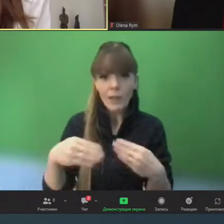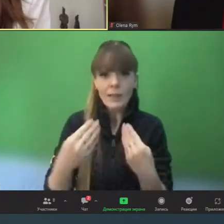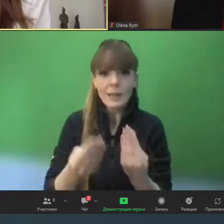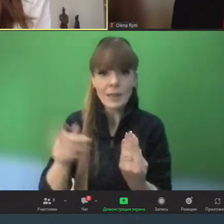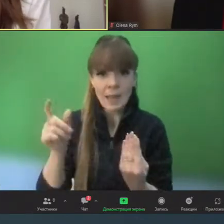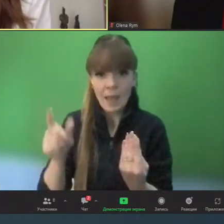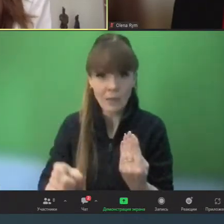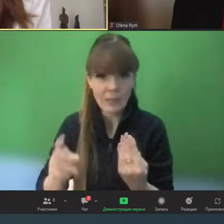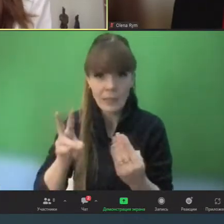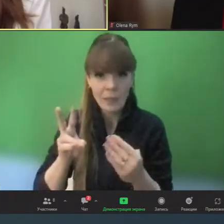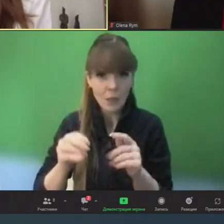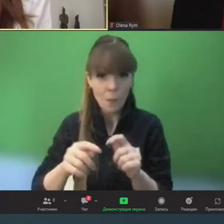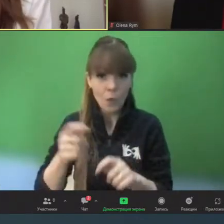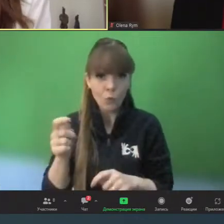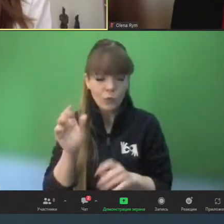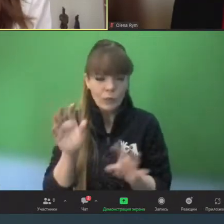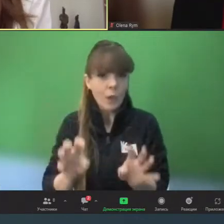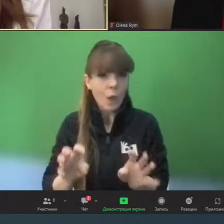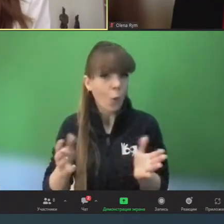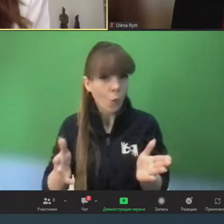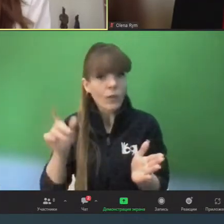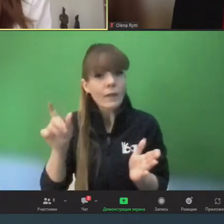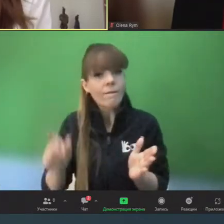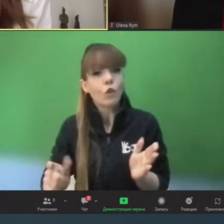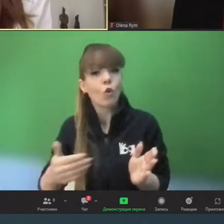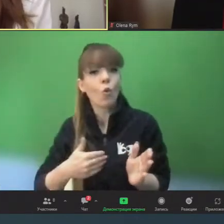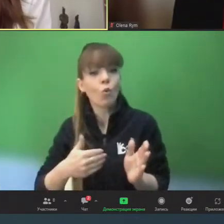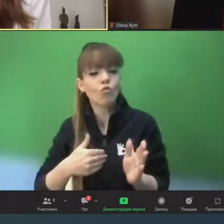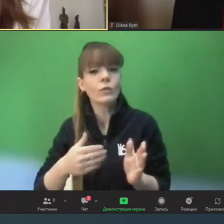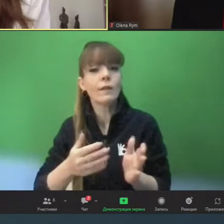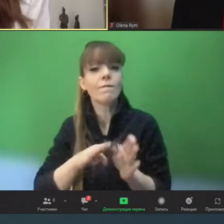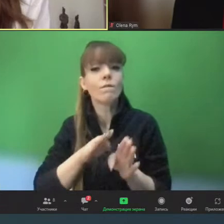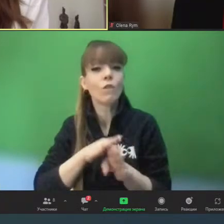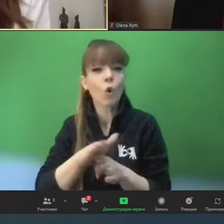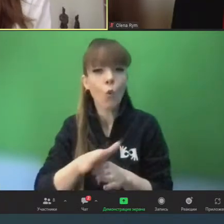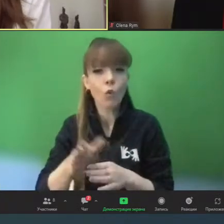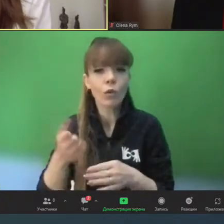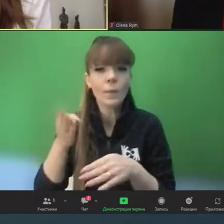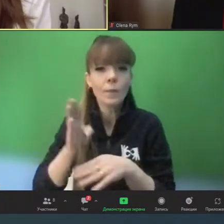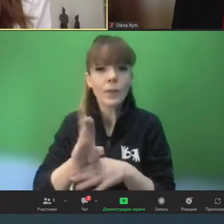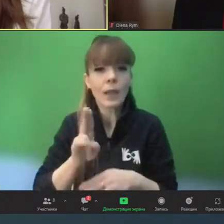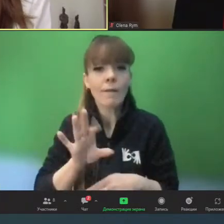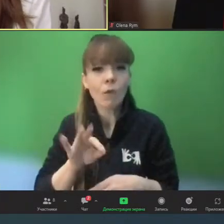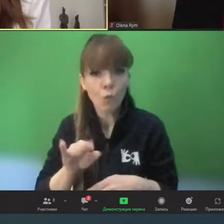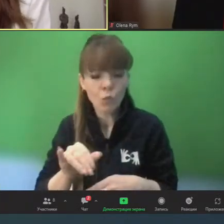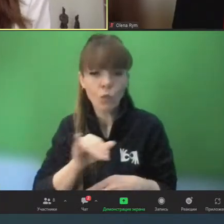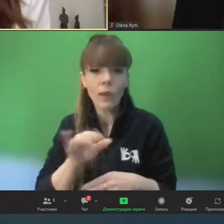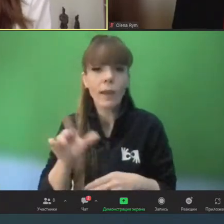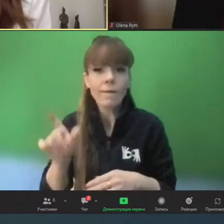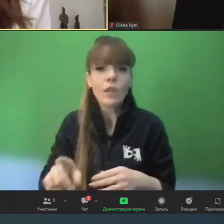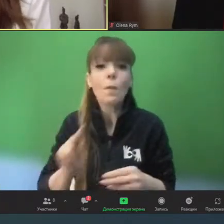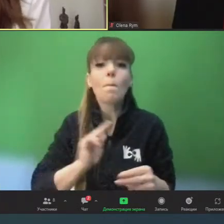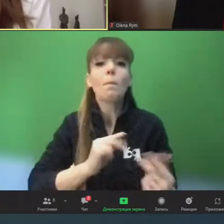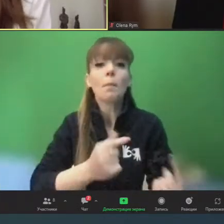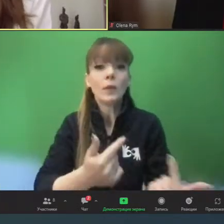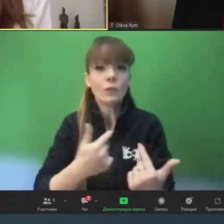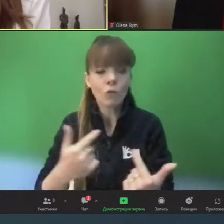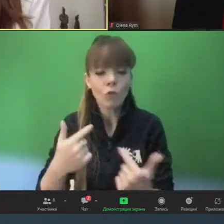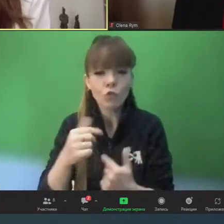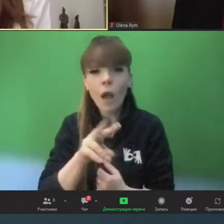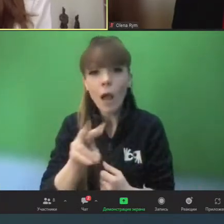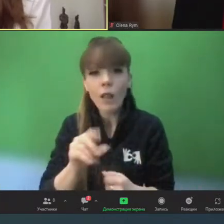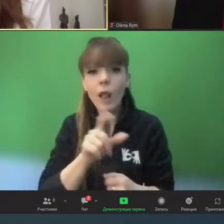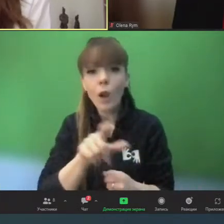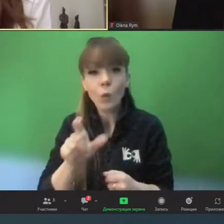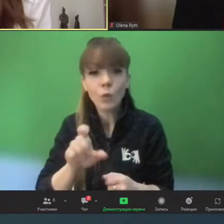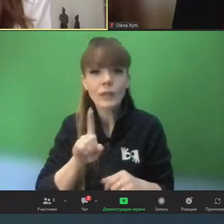support from the outside. The employer does not seem to be violating the law. They are targeted with special quota that they have